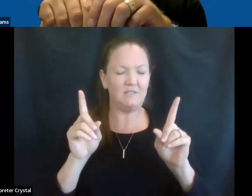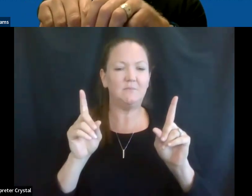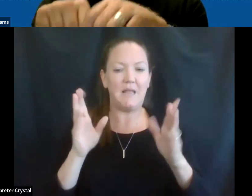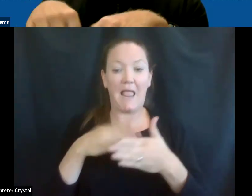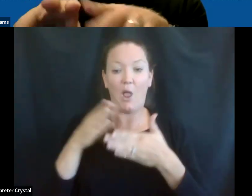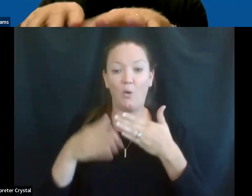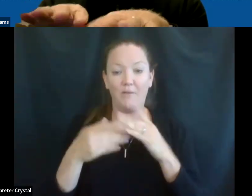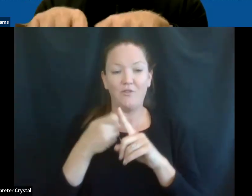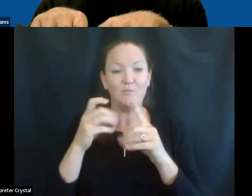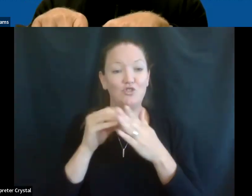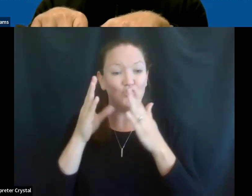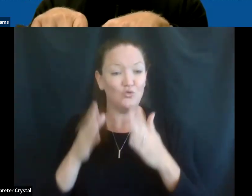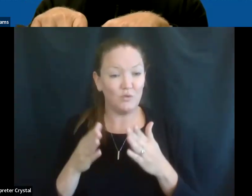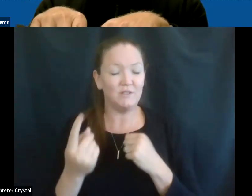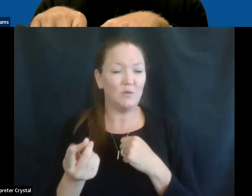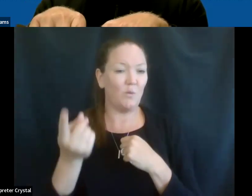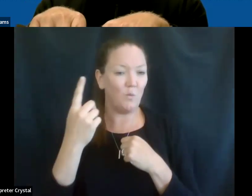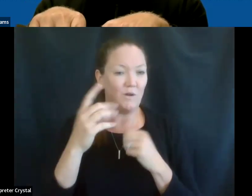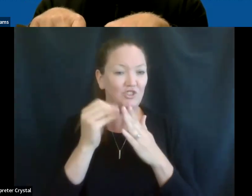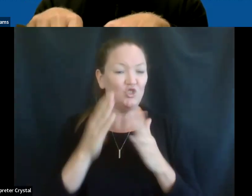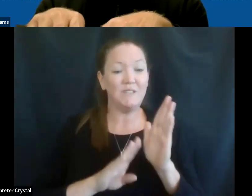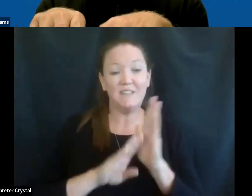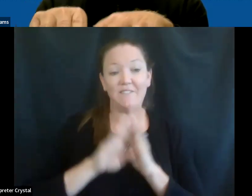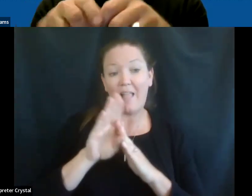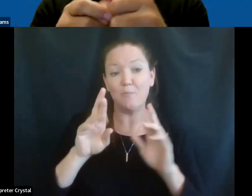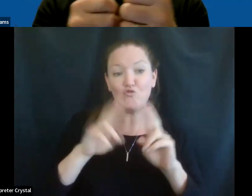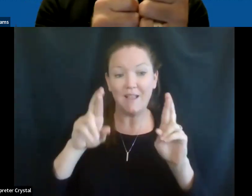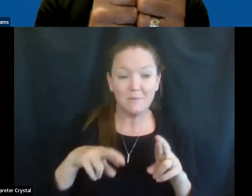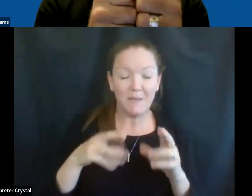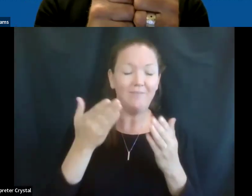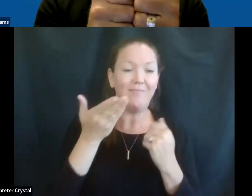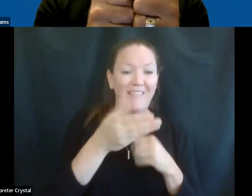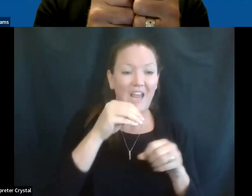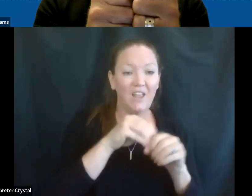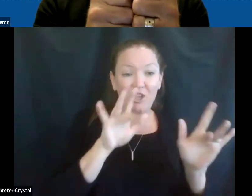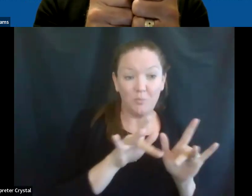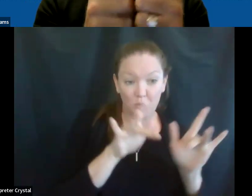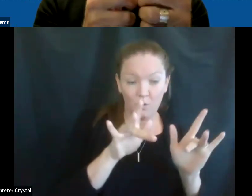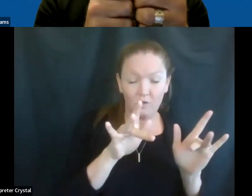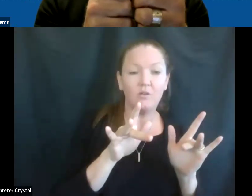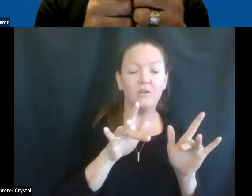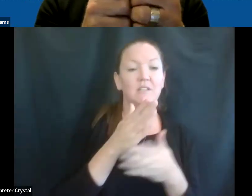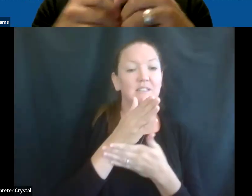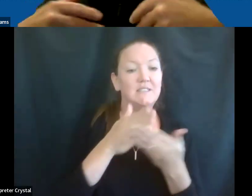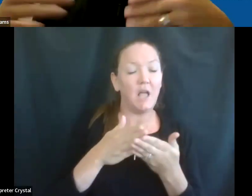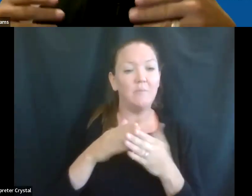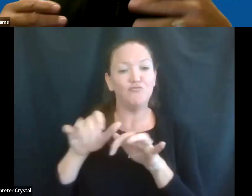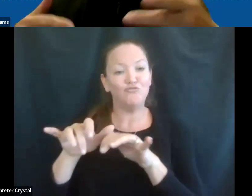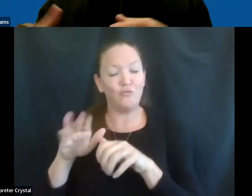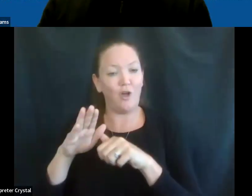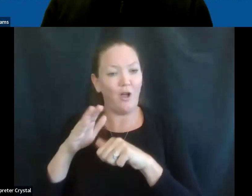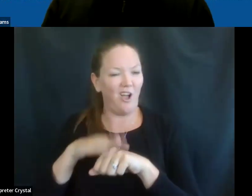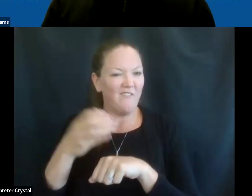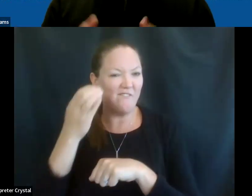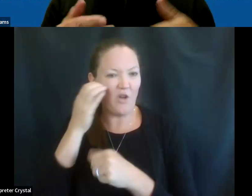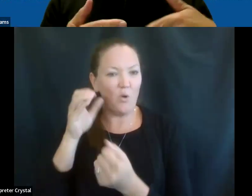some students were developing their resumes on computers and some on their mobile phones, and when they printed